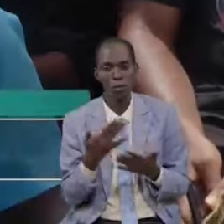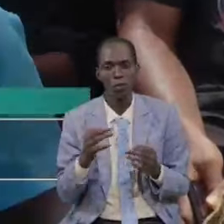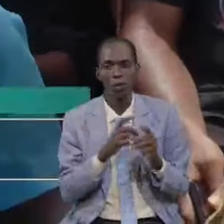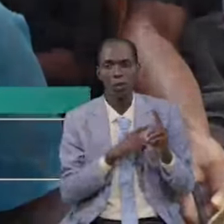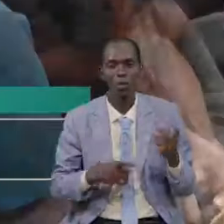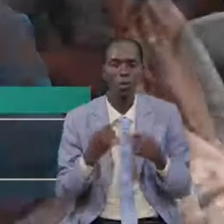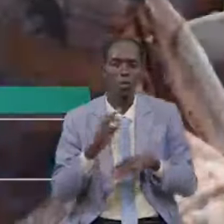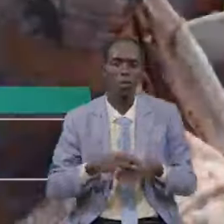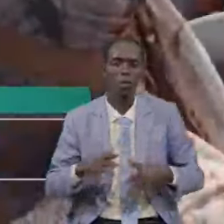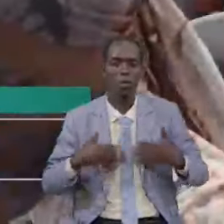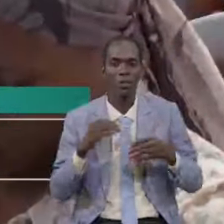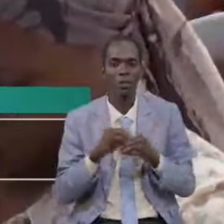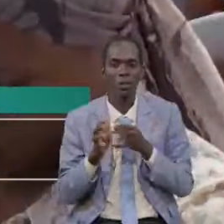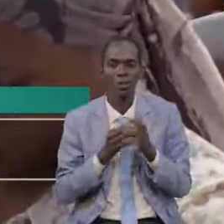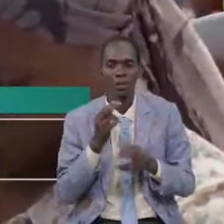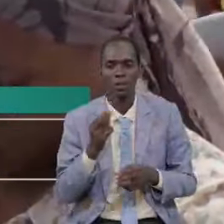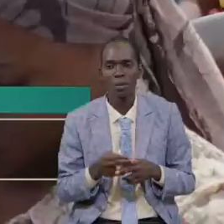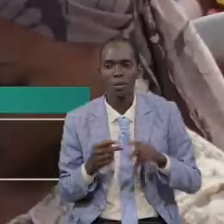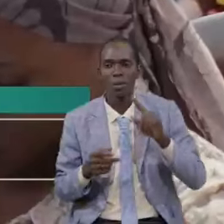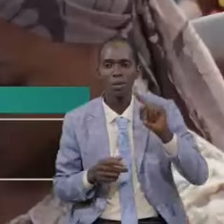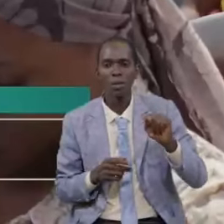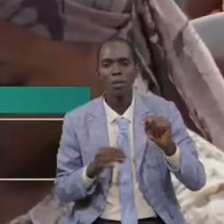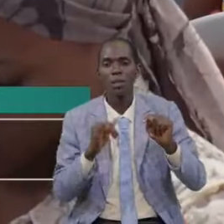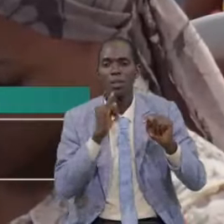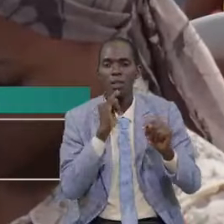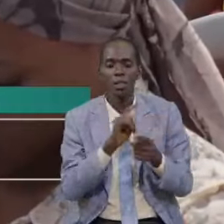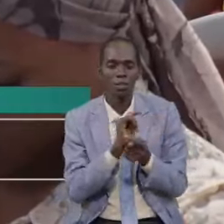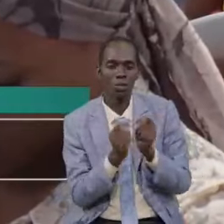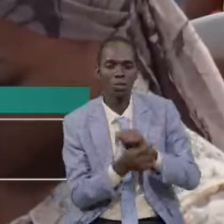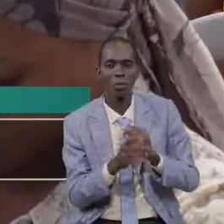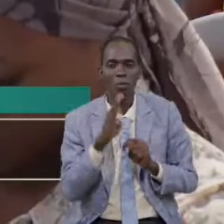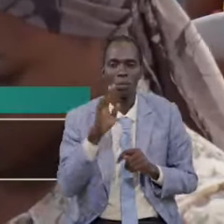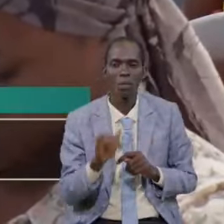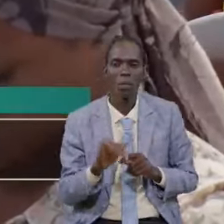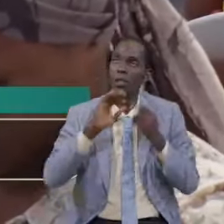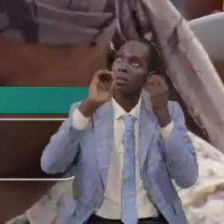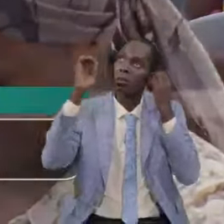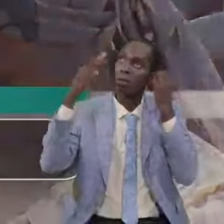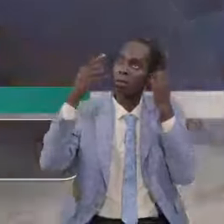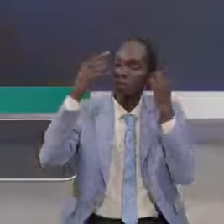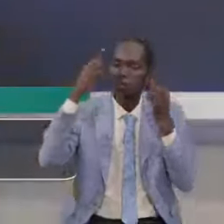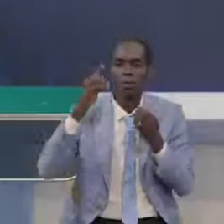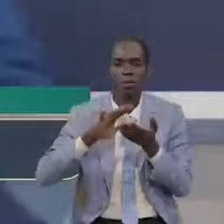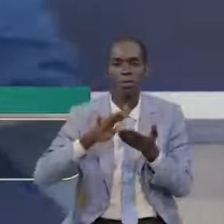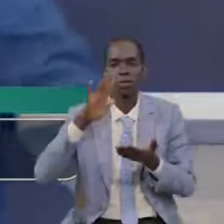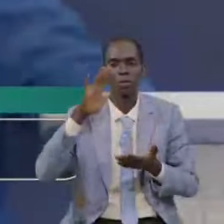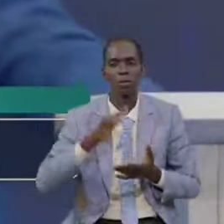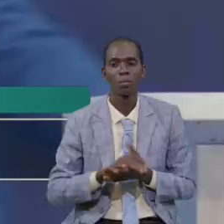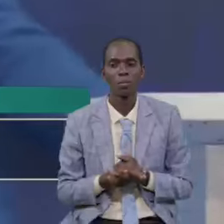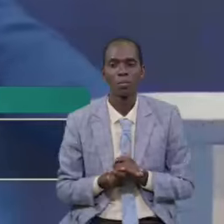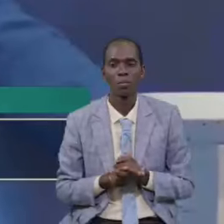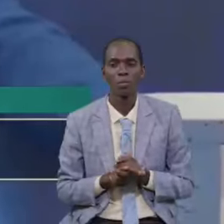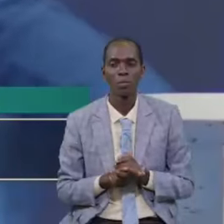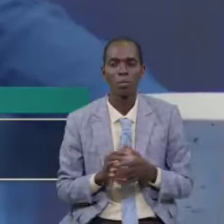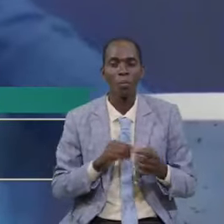by grace for glory. Transformed by grace for glory. When the grace of God comes into